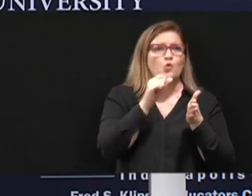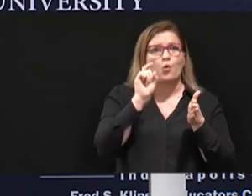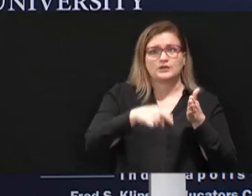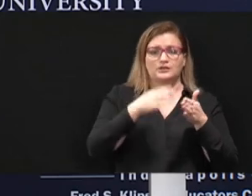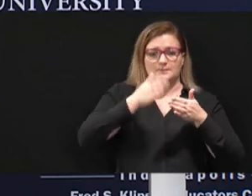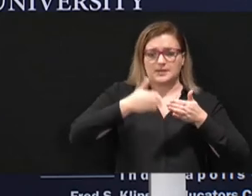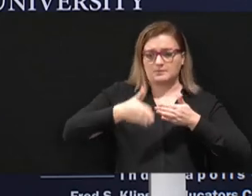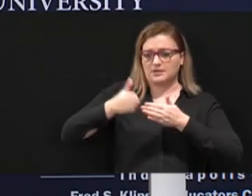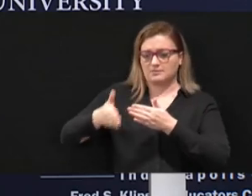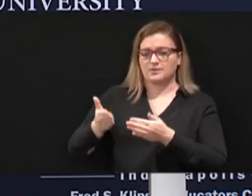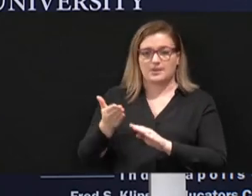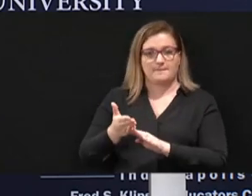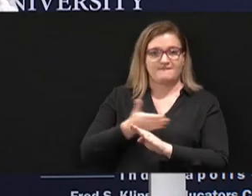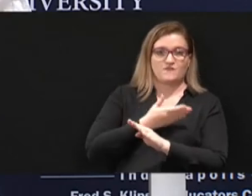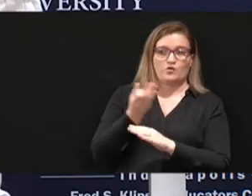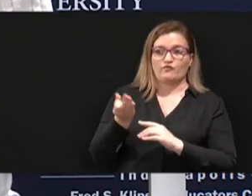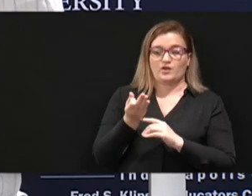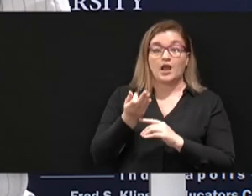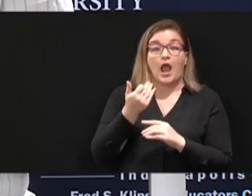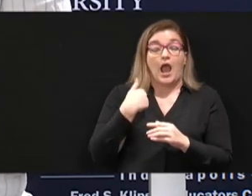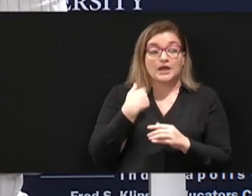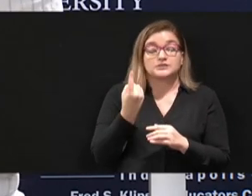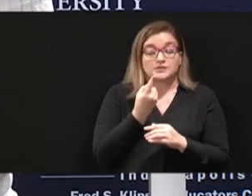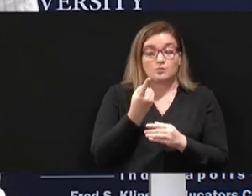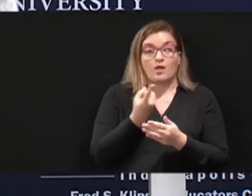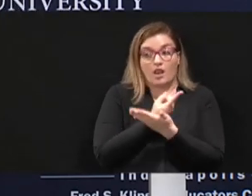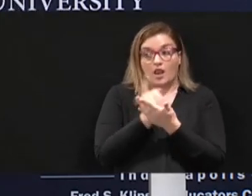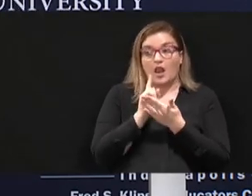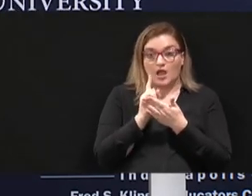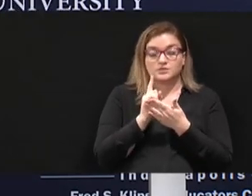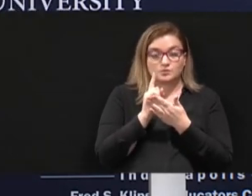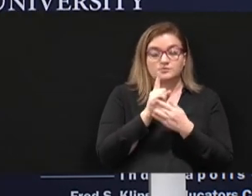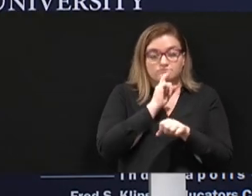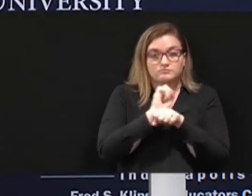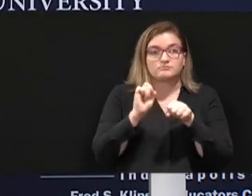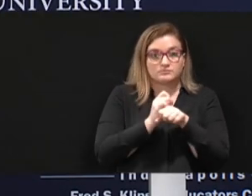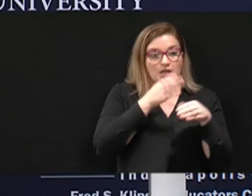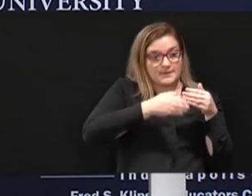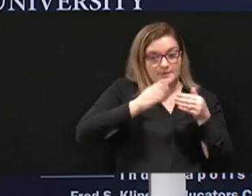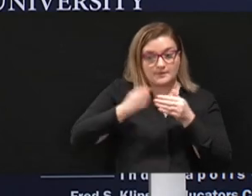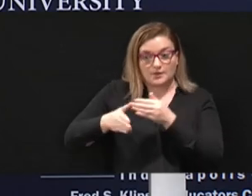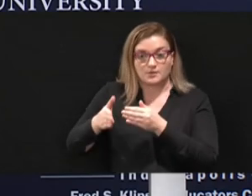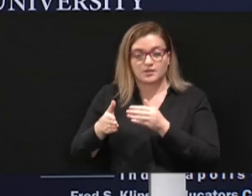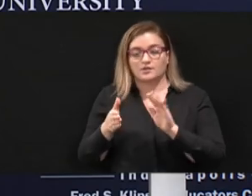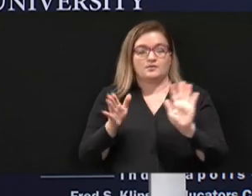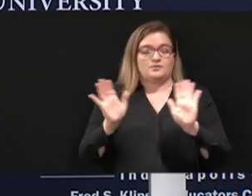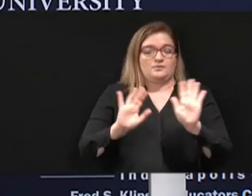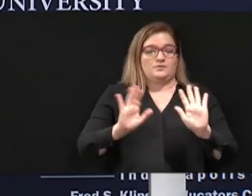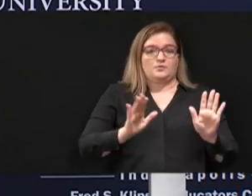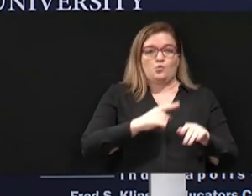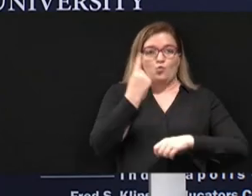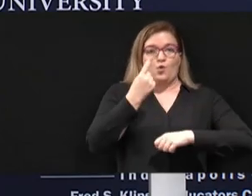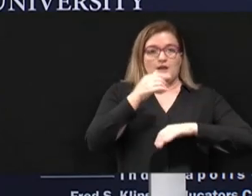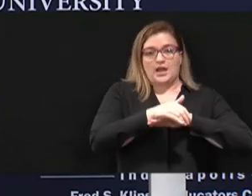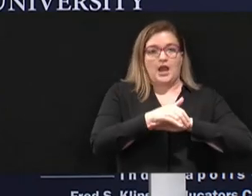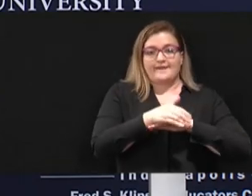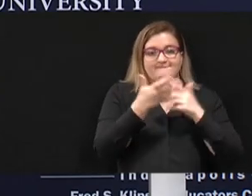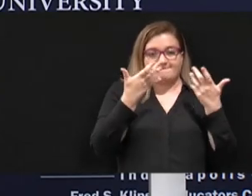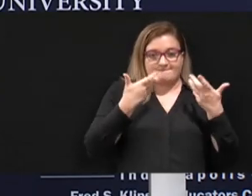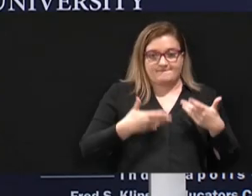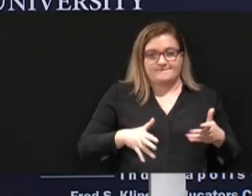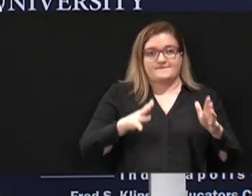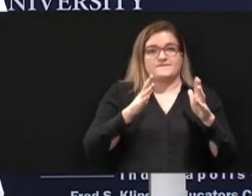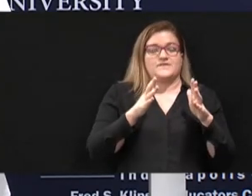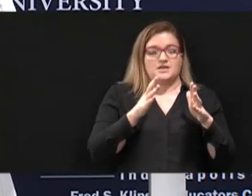I had someone last week go home and get like all the videos done in one night. It was crazy. No, please don't. You are strongly encouraged to finish by Labor